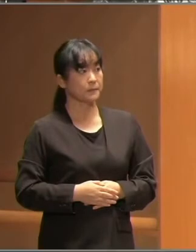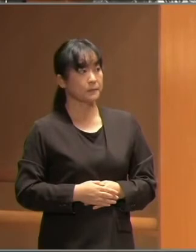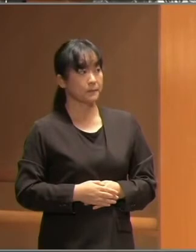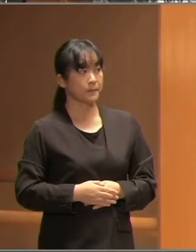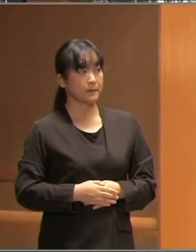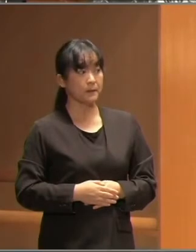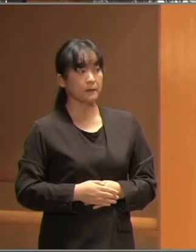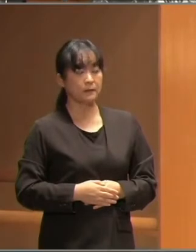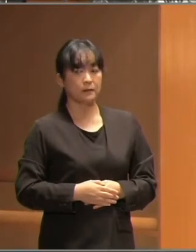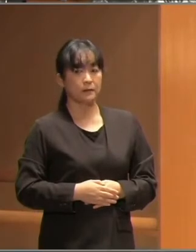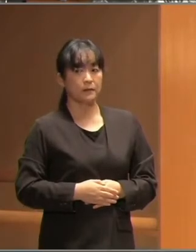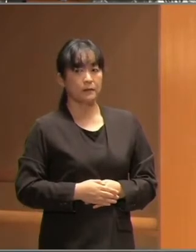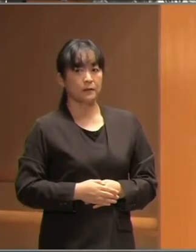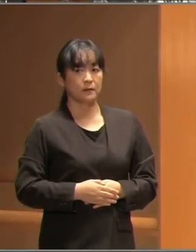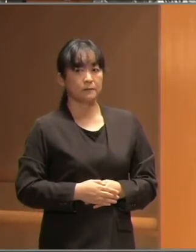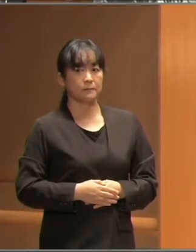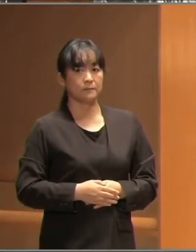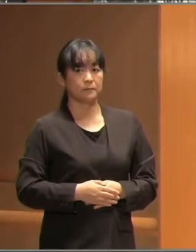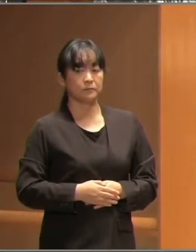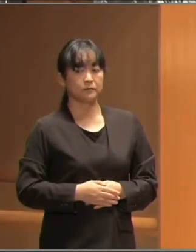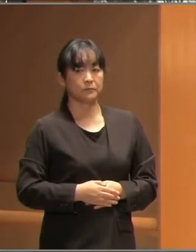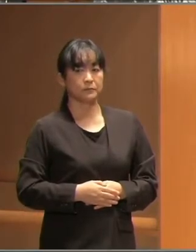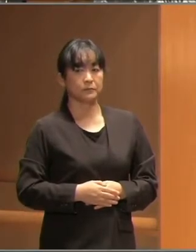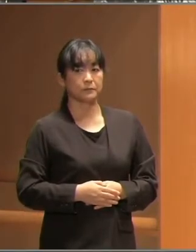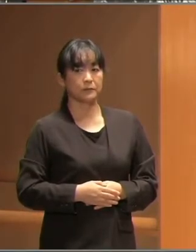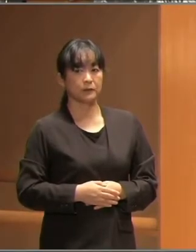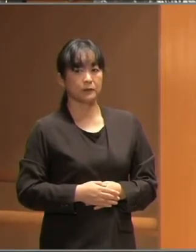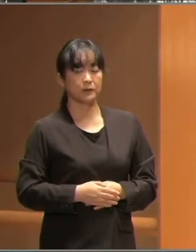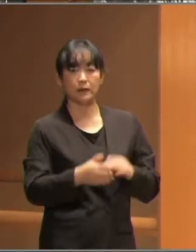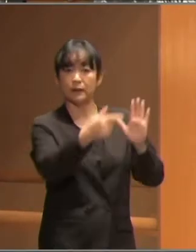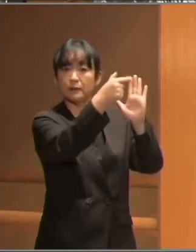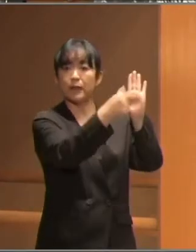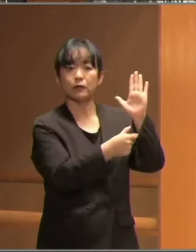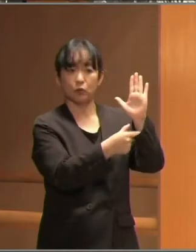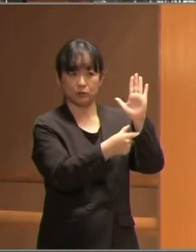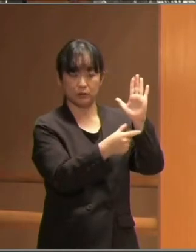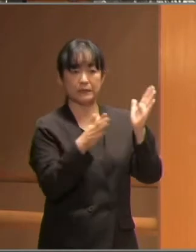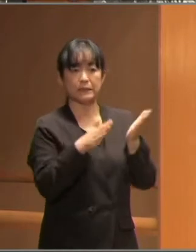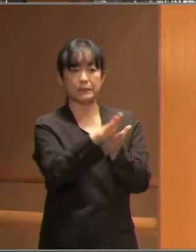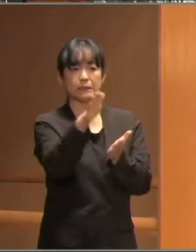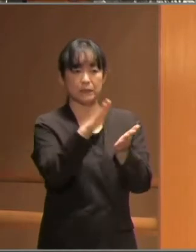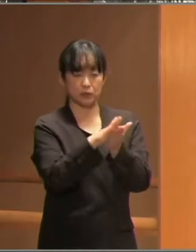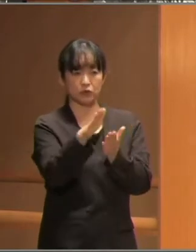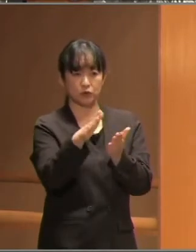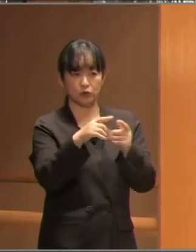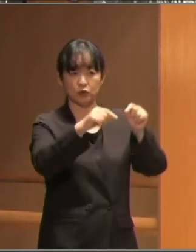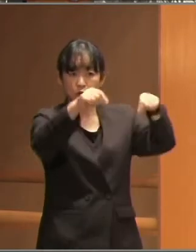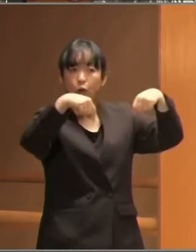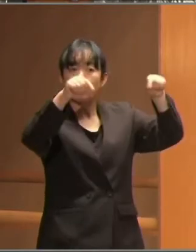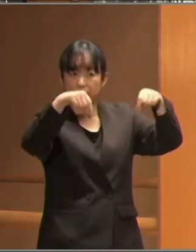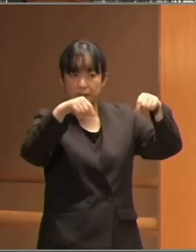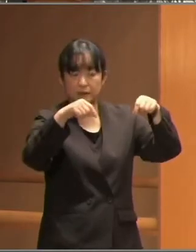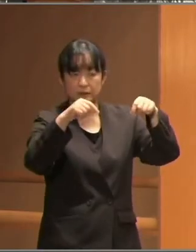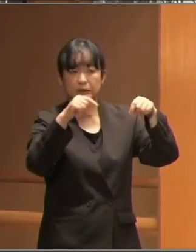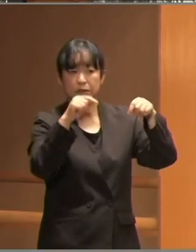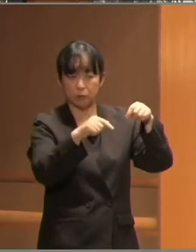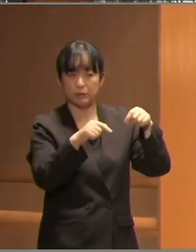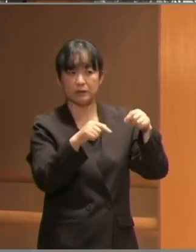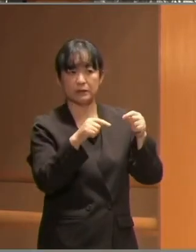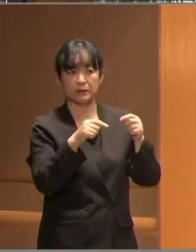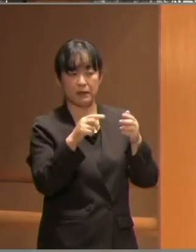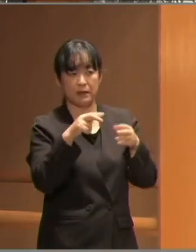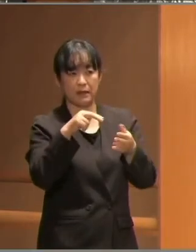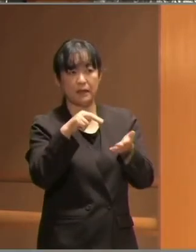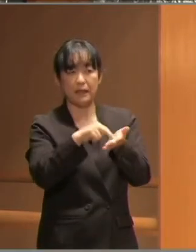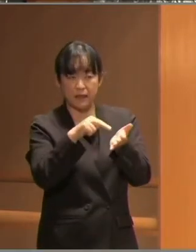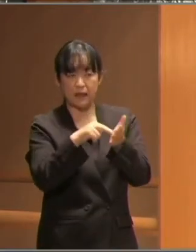Would you please? Thank you very much. The title is that since Ise washi has